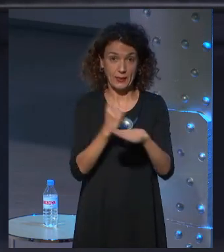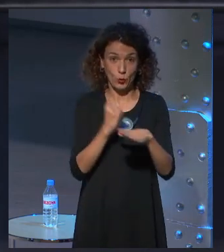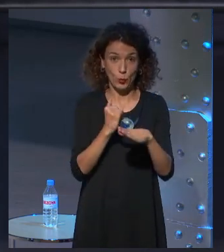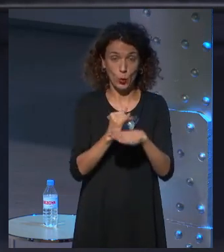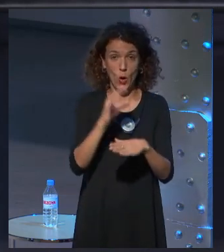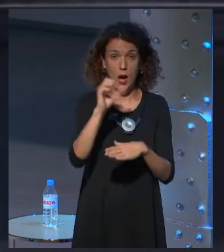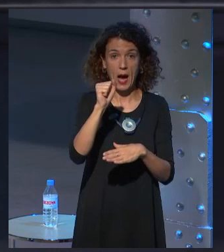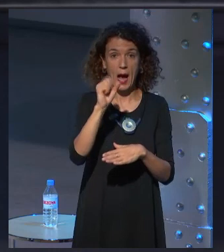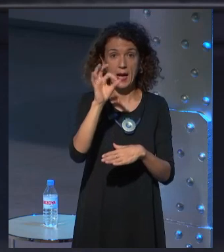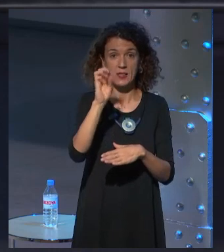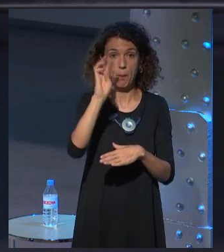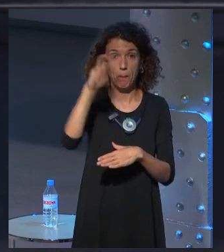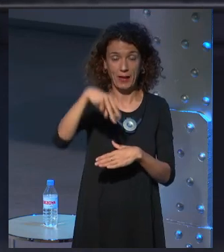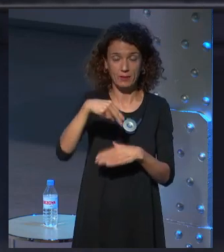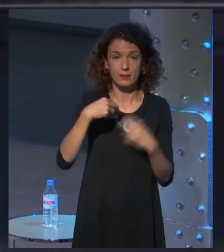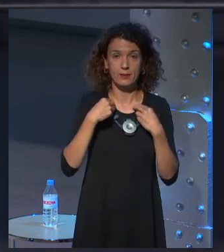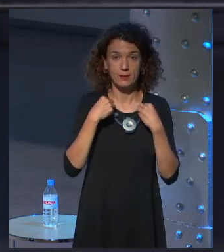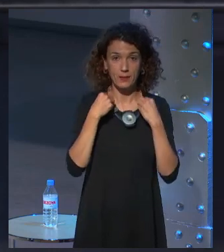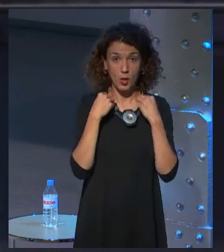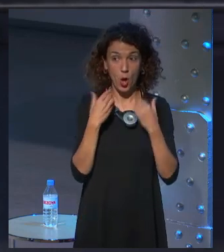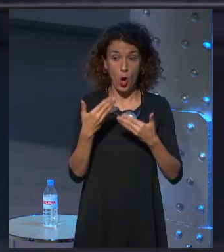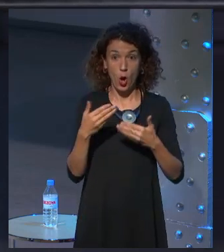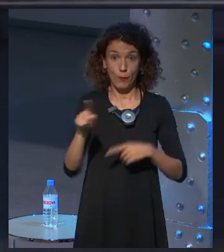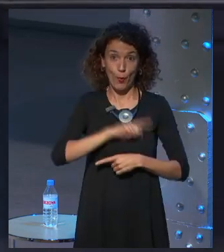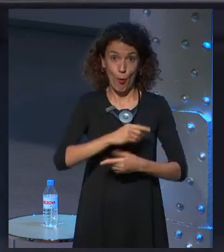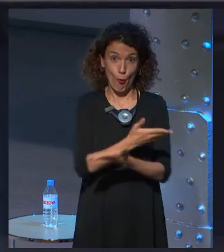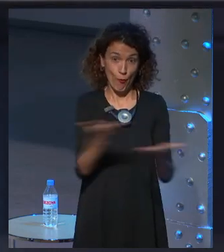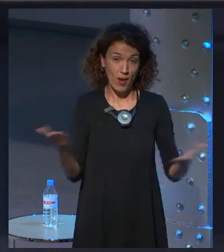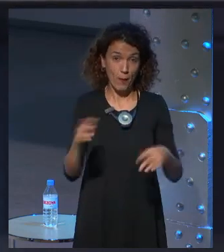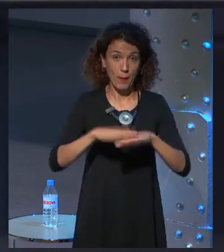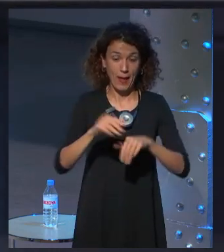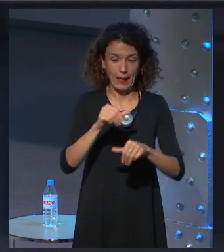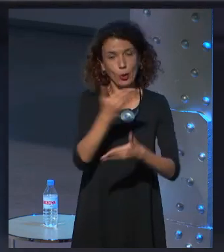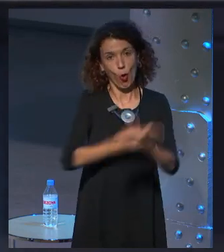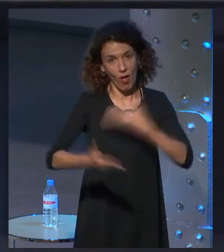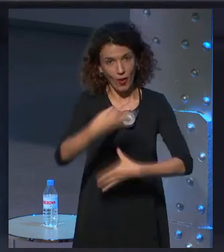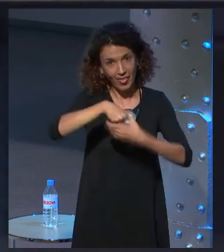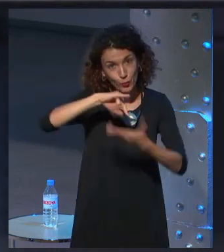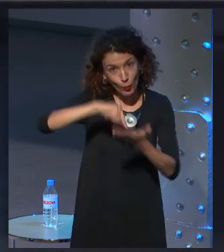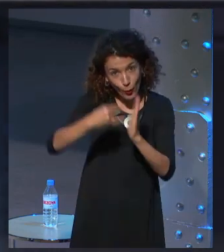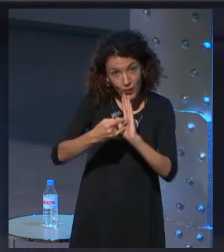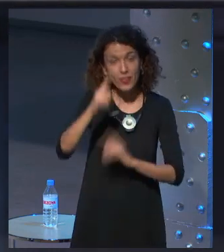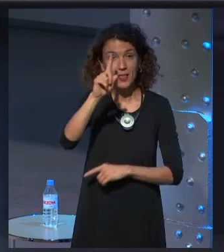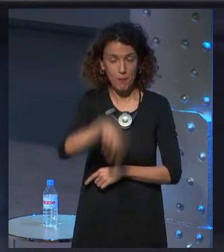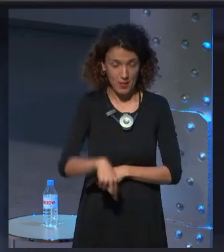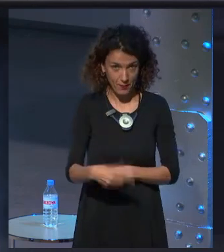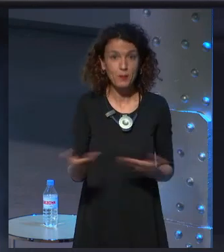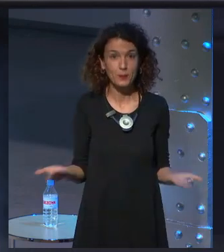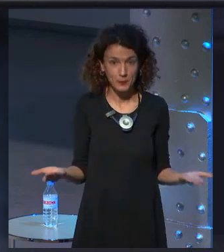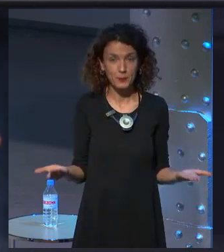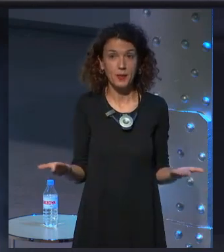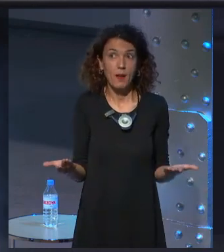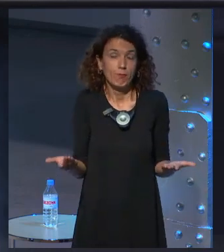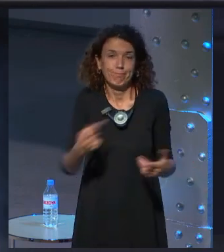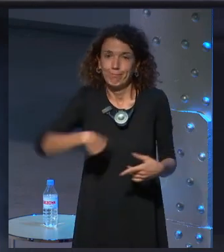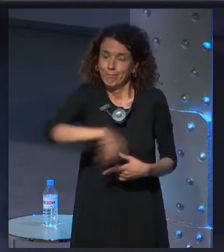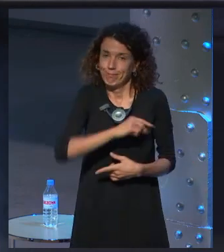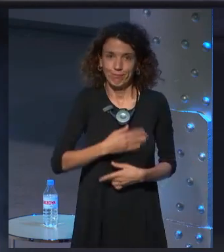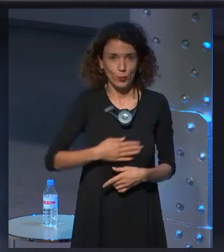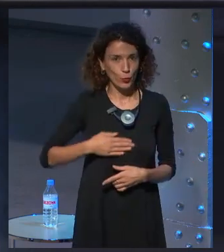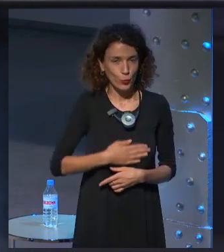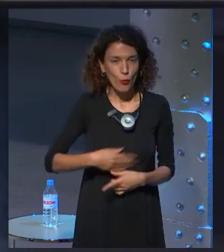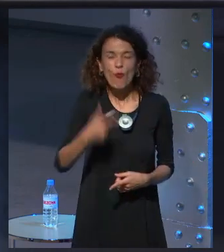with this interview, and I would also like to thank Aspen for having trusted us to work together with us in